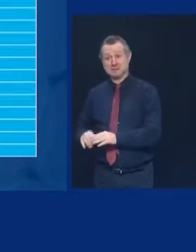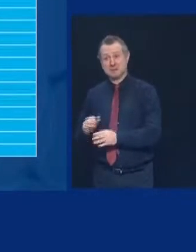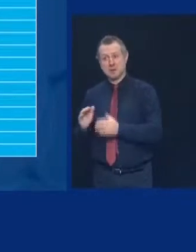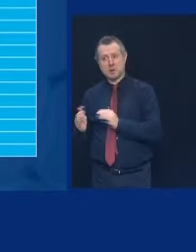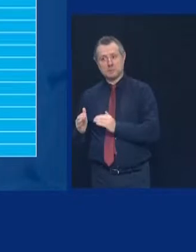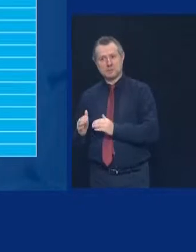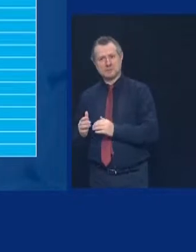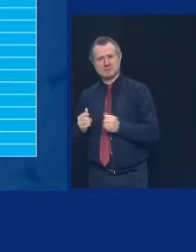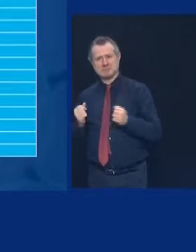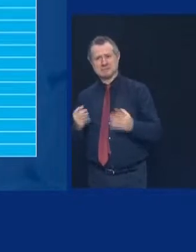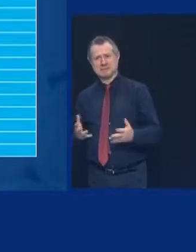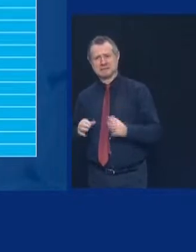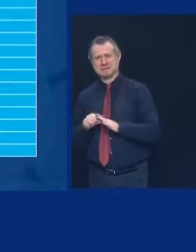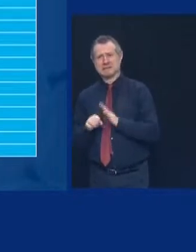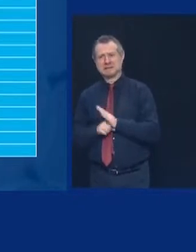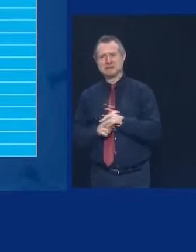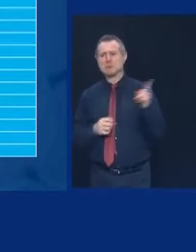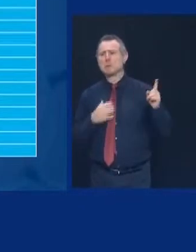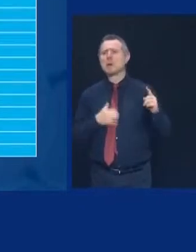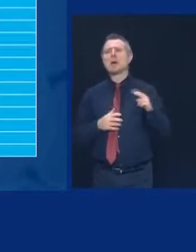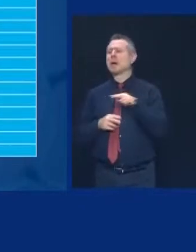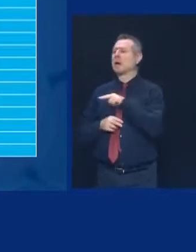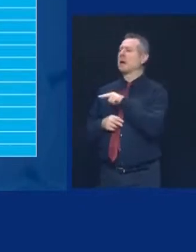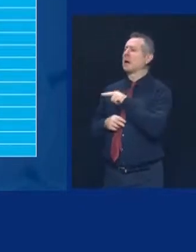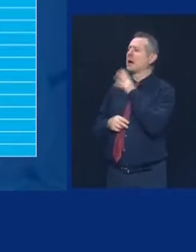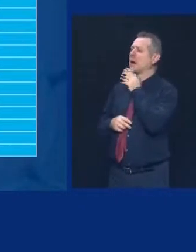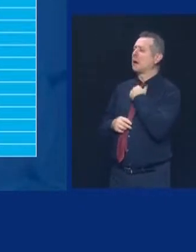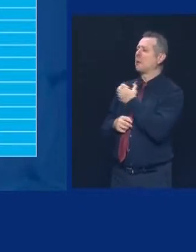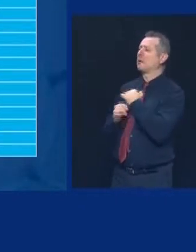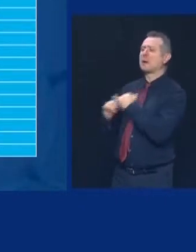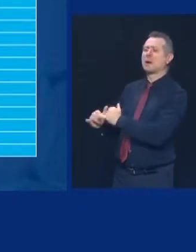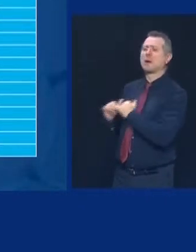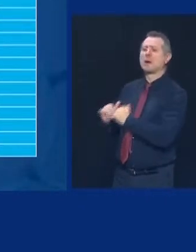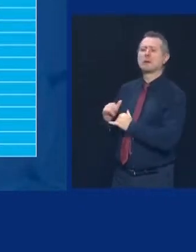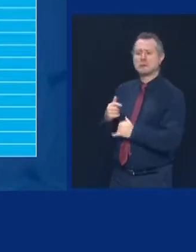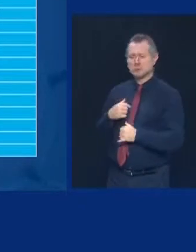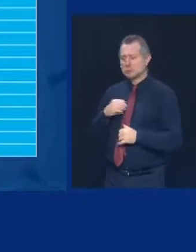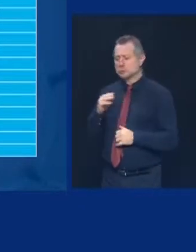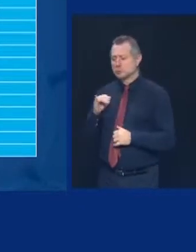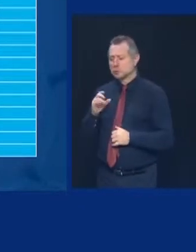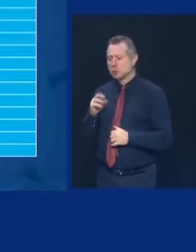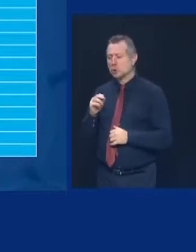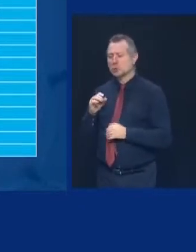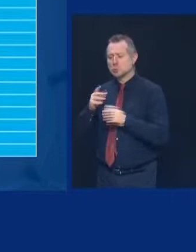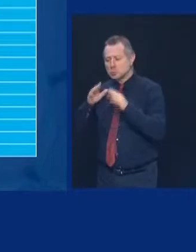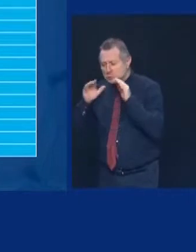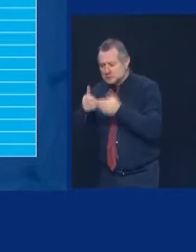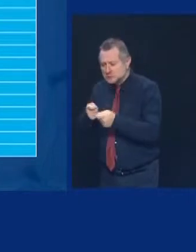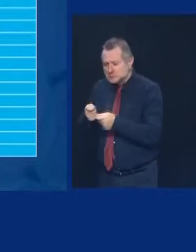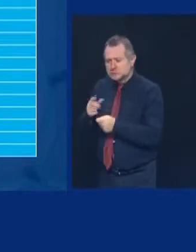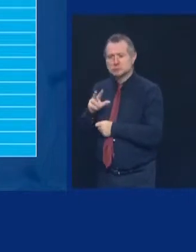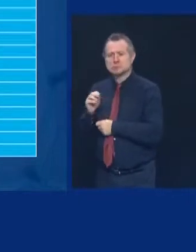our microclusters as their statewide rate, right? Do you get that point?